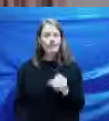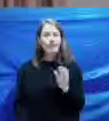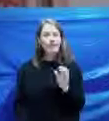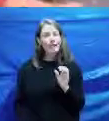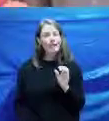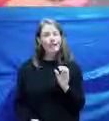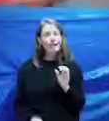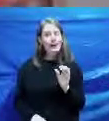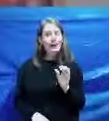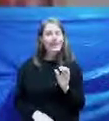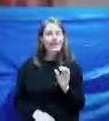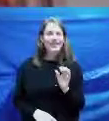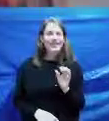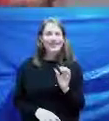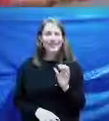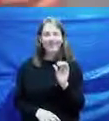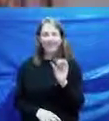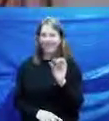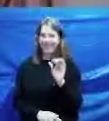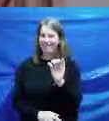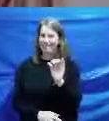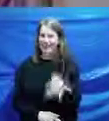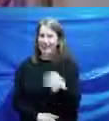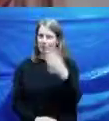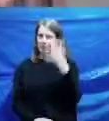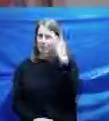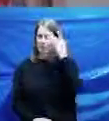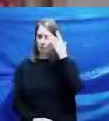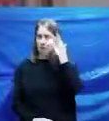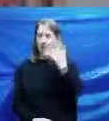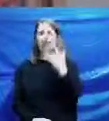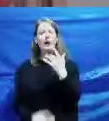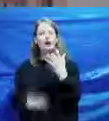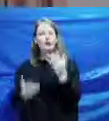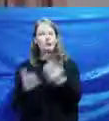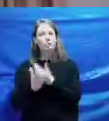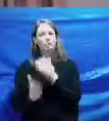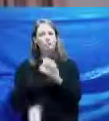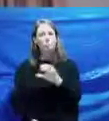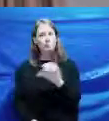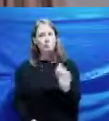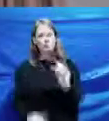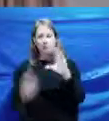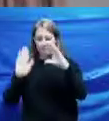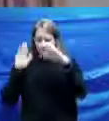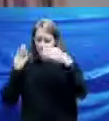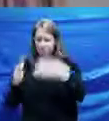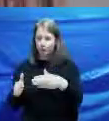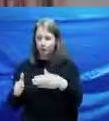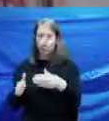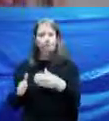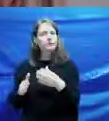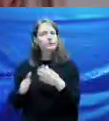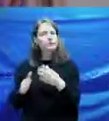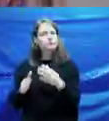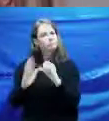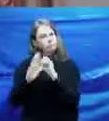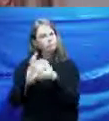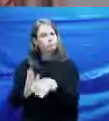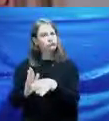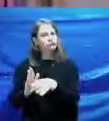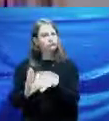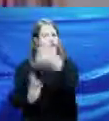what attention to conceptual understanding, what attention to fluency buys you, is that third piece of math, which is so